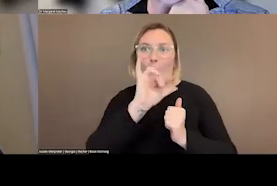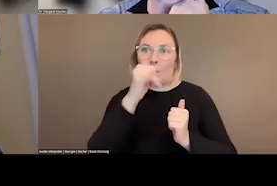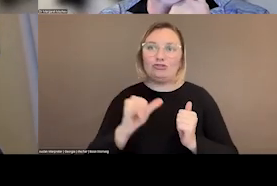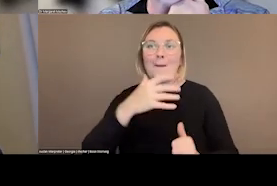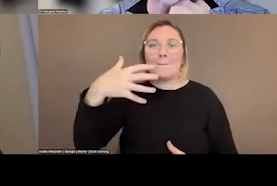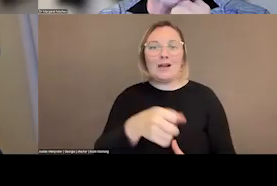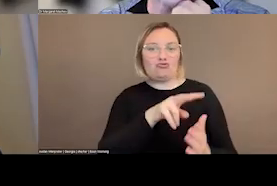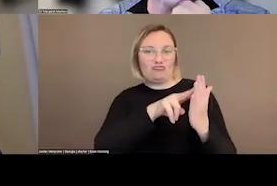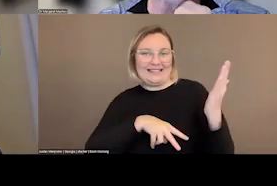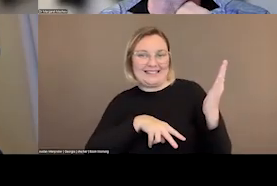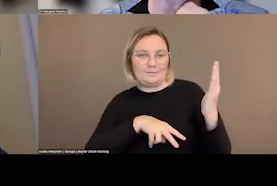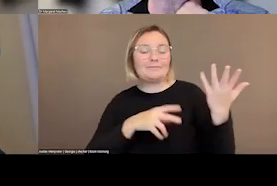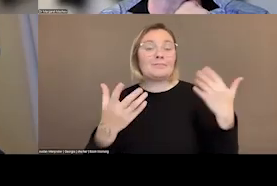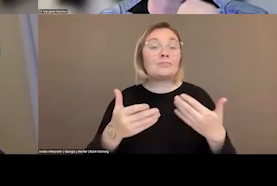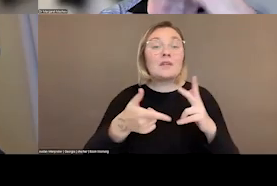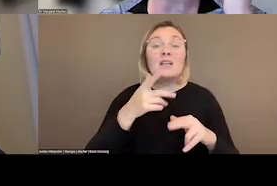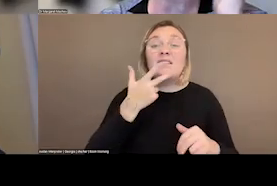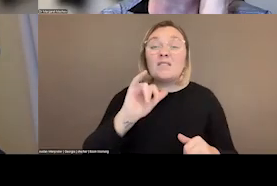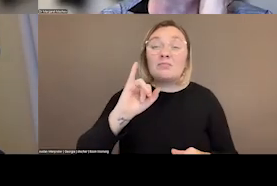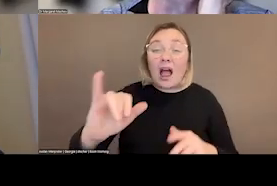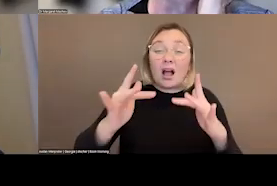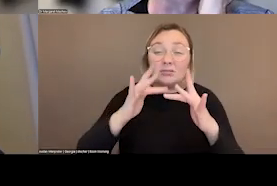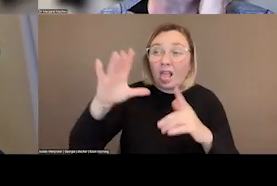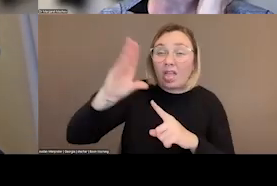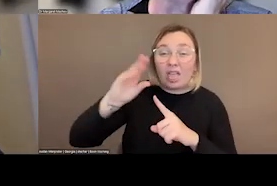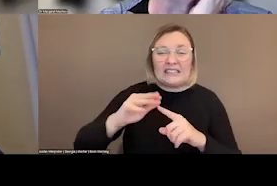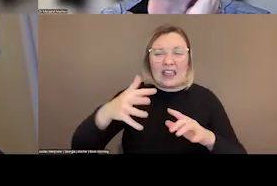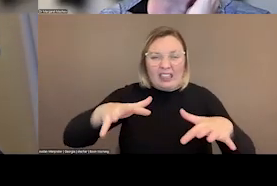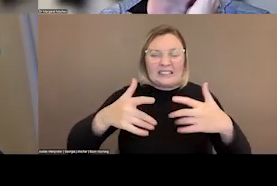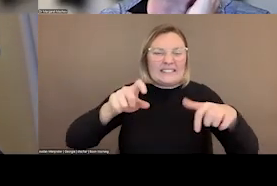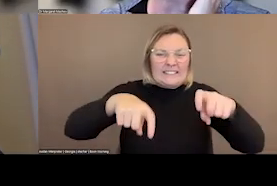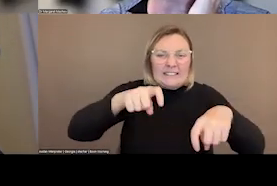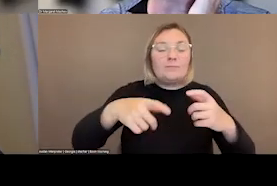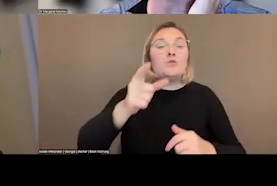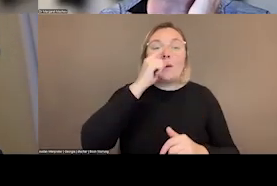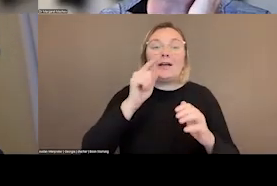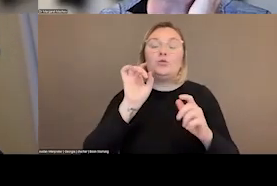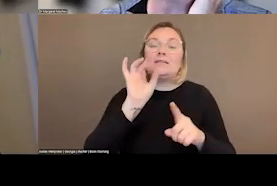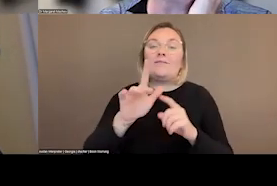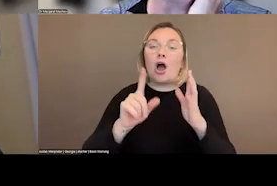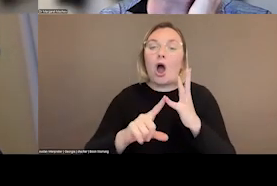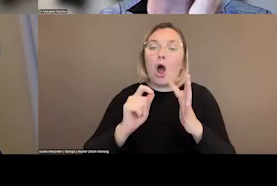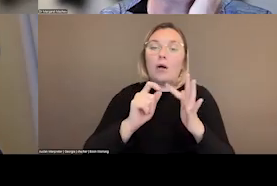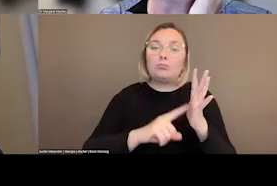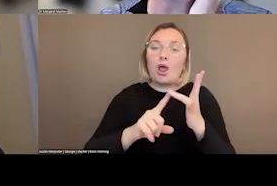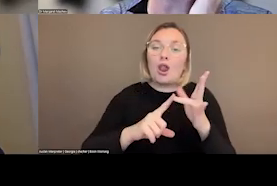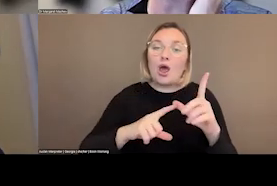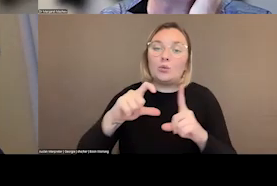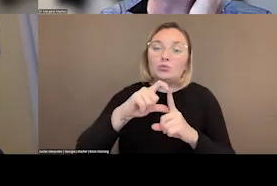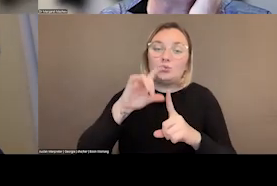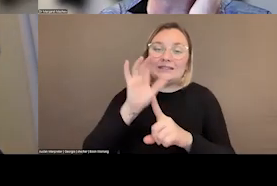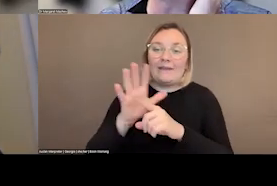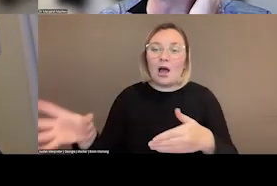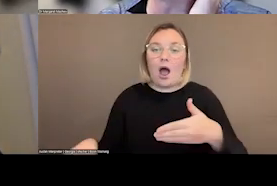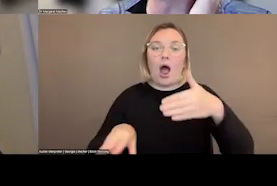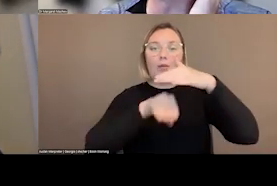you have bad internet or anything like that, also very, very fine. You can just upload the material here. Mm. But that wouldn't So be